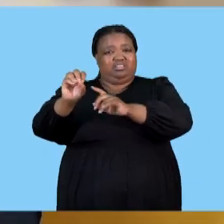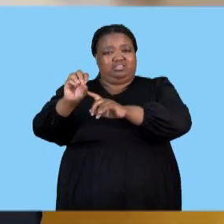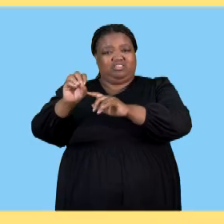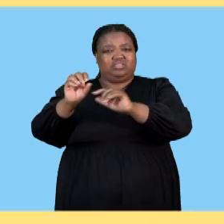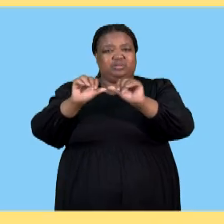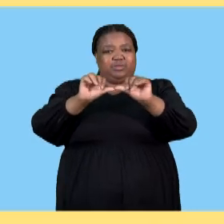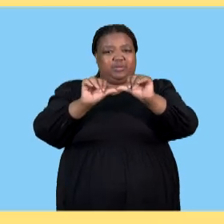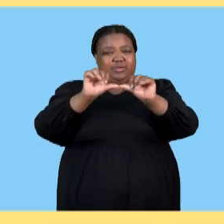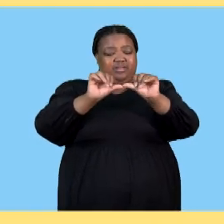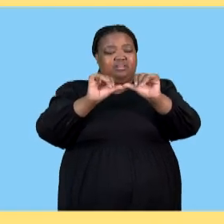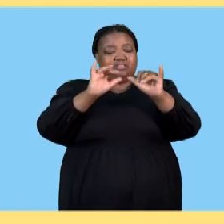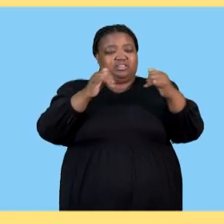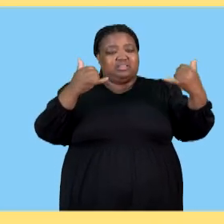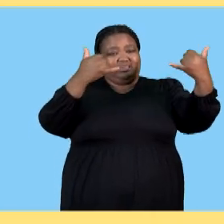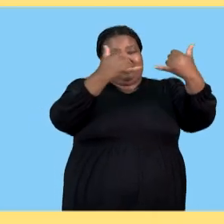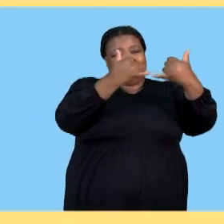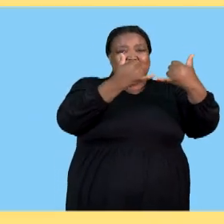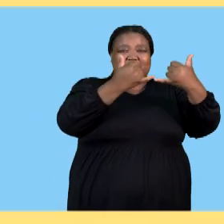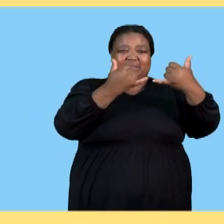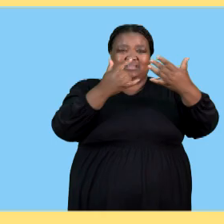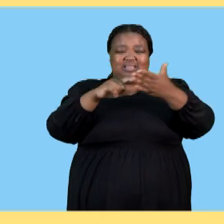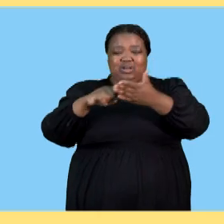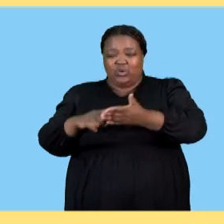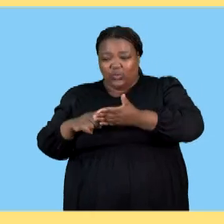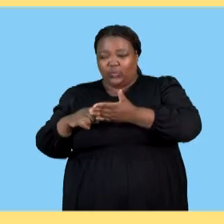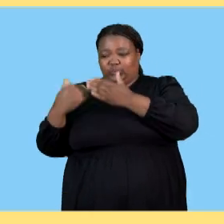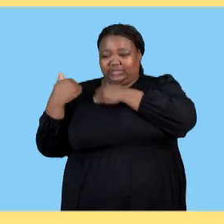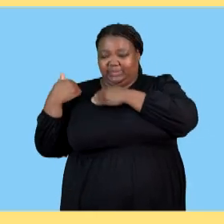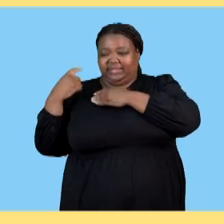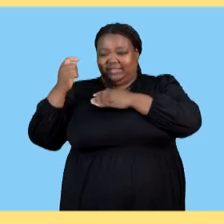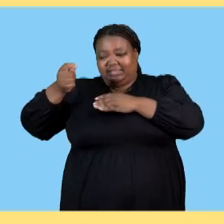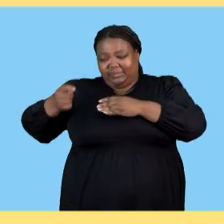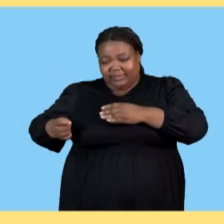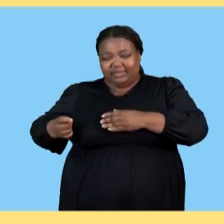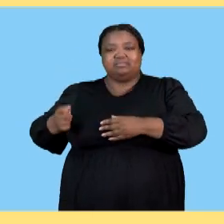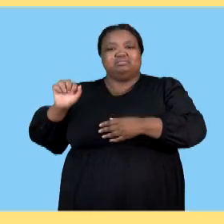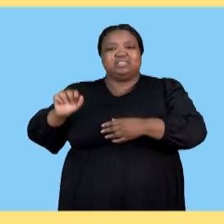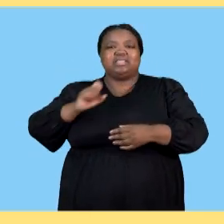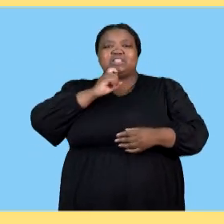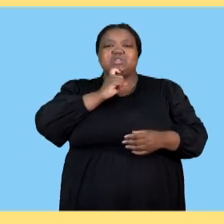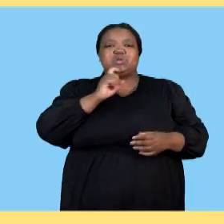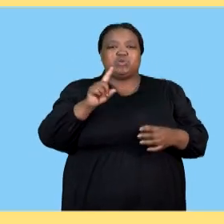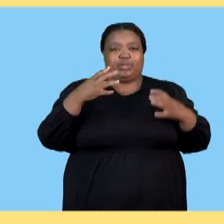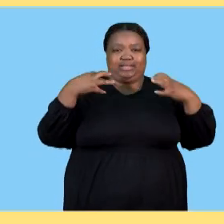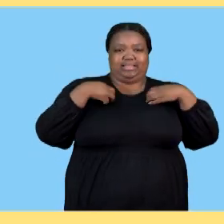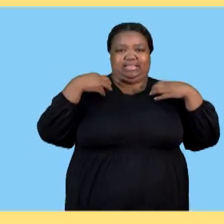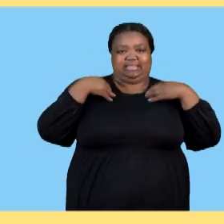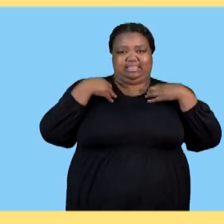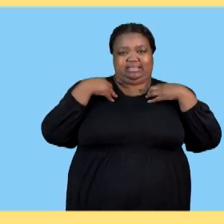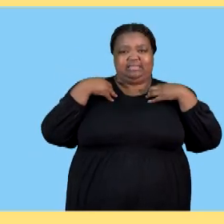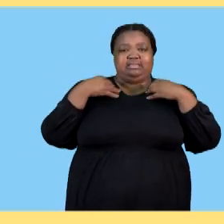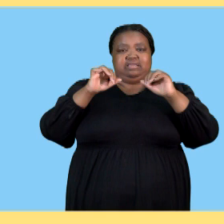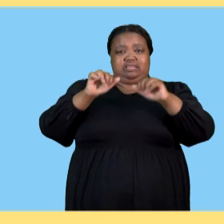indicator that measures the ability of a company to pay off its liabilities using all its assets. So